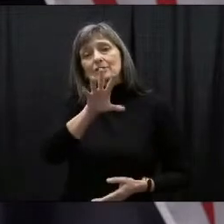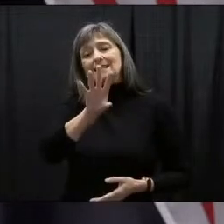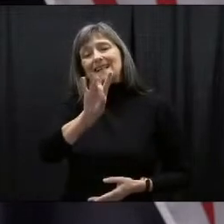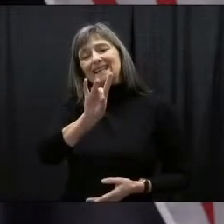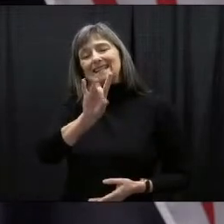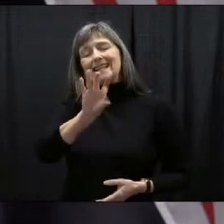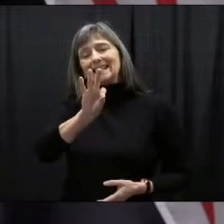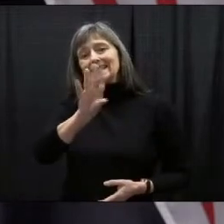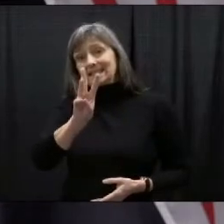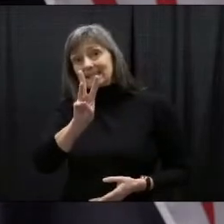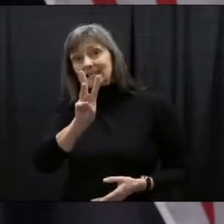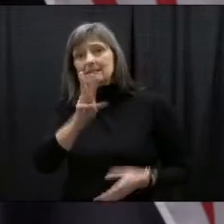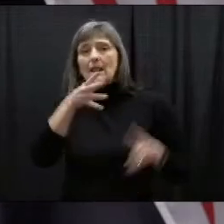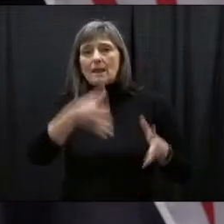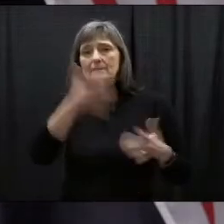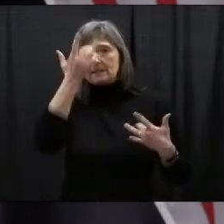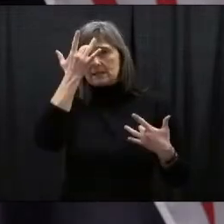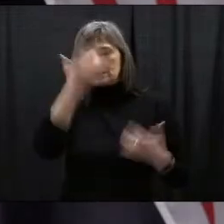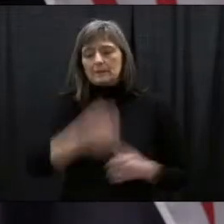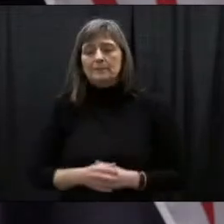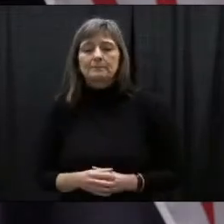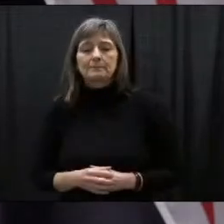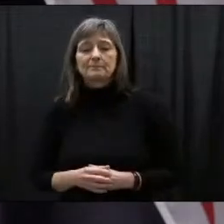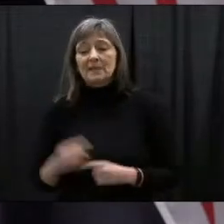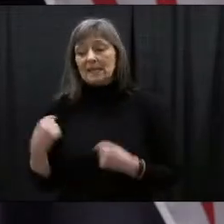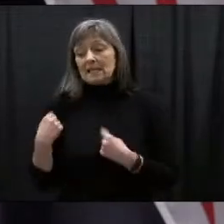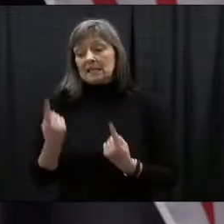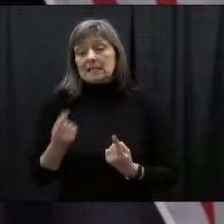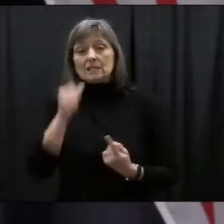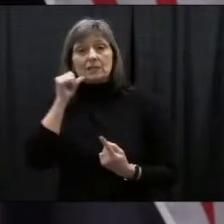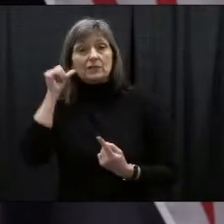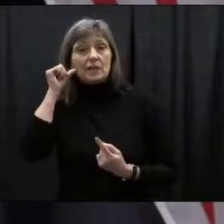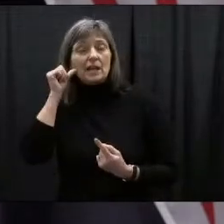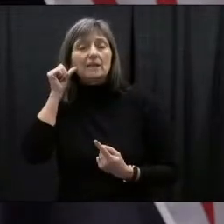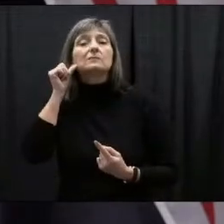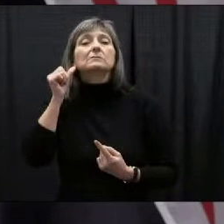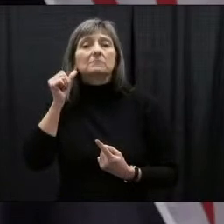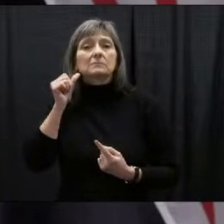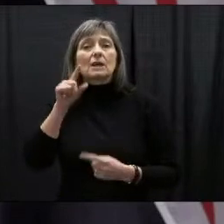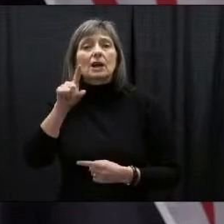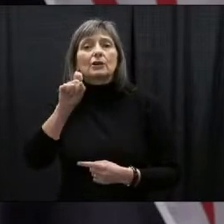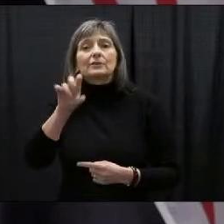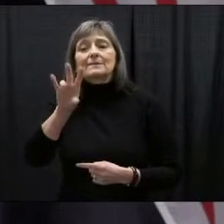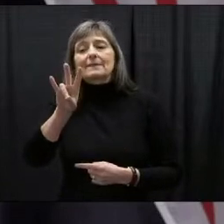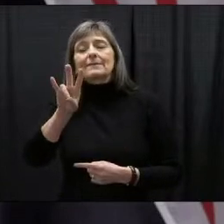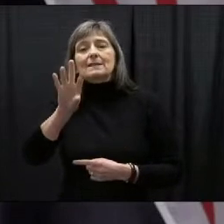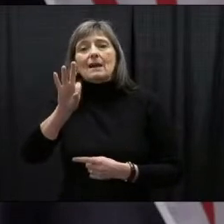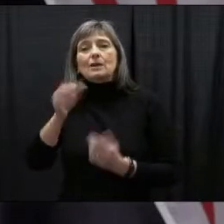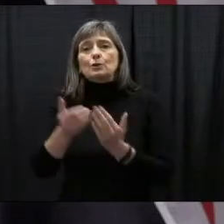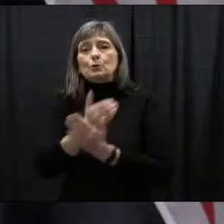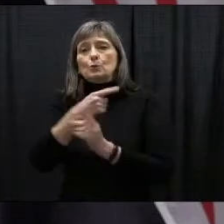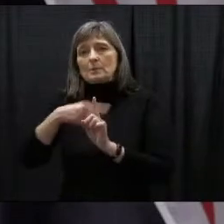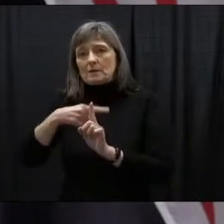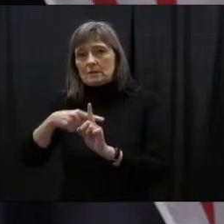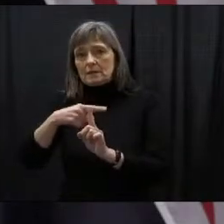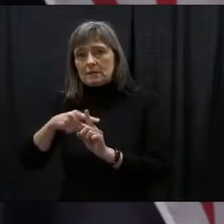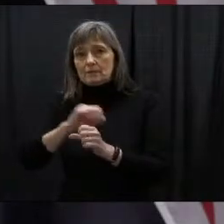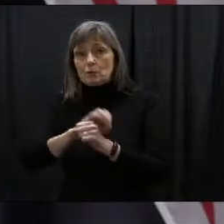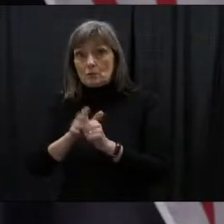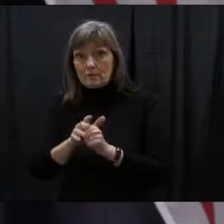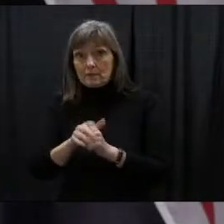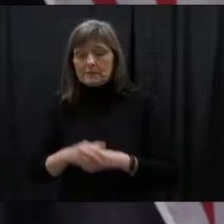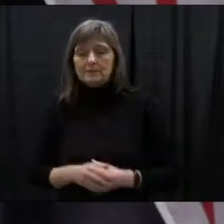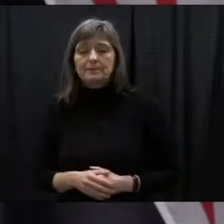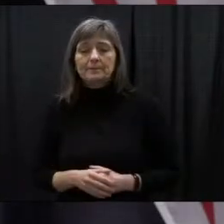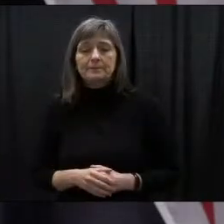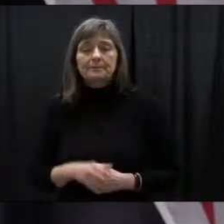1,696 active cases in the province. Since the update yesterday, we are reporting 179 new confirmed cases of